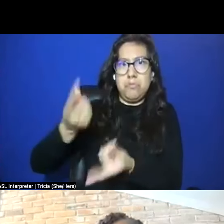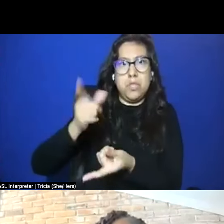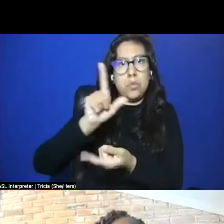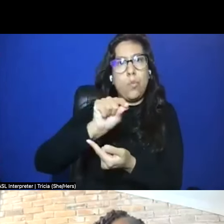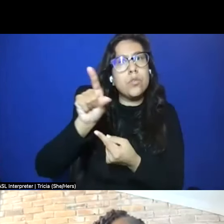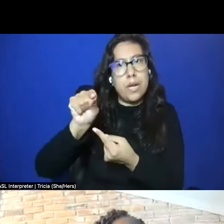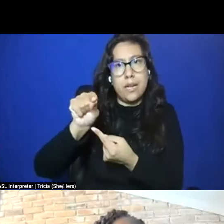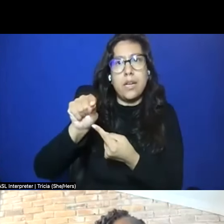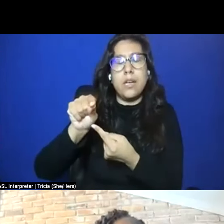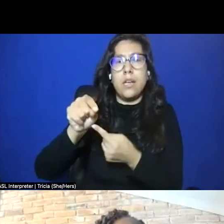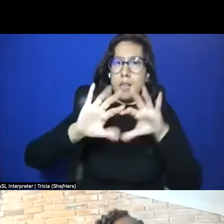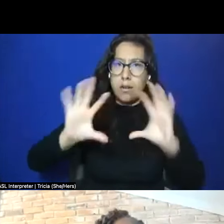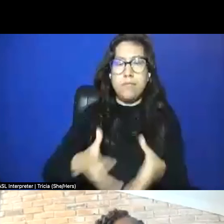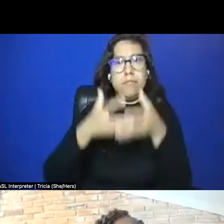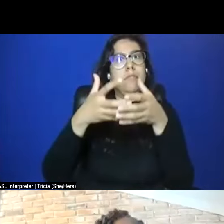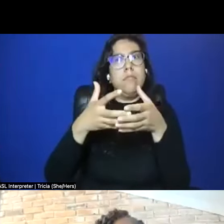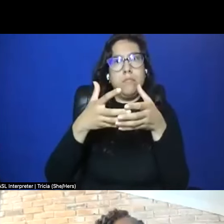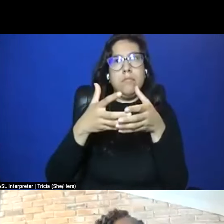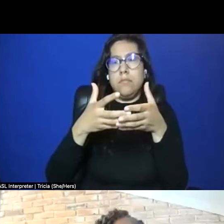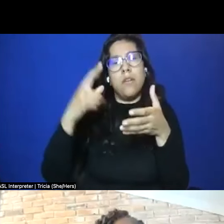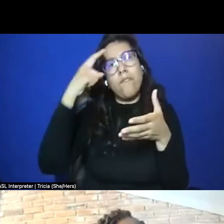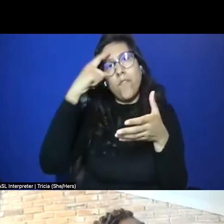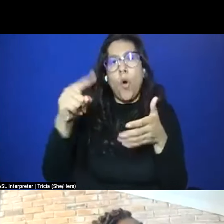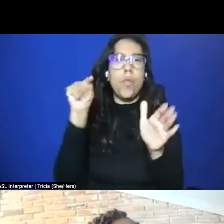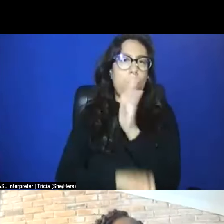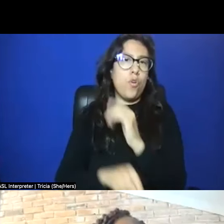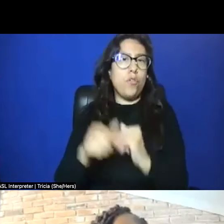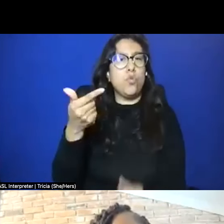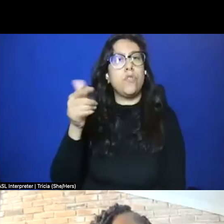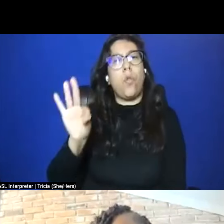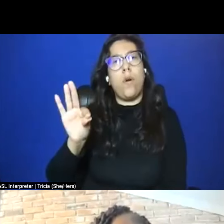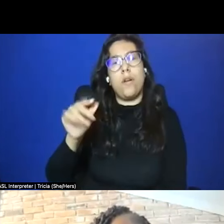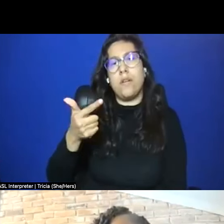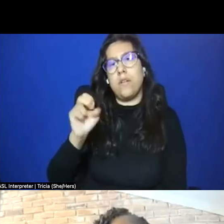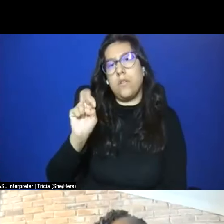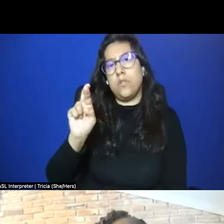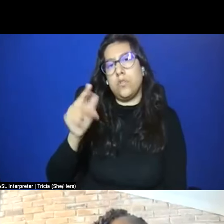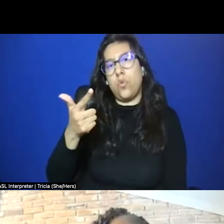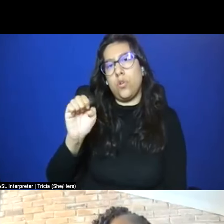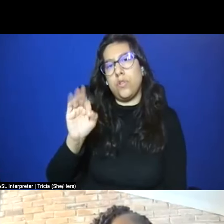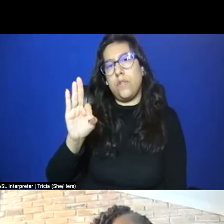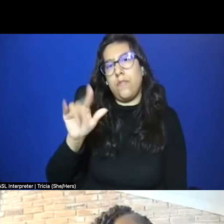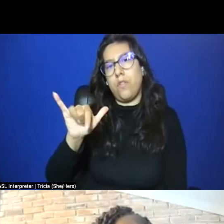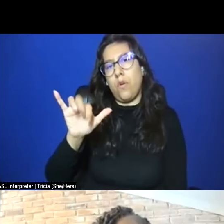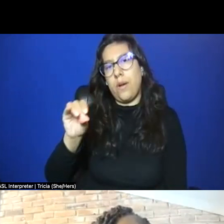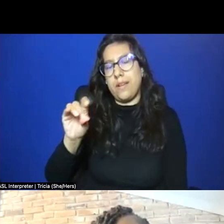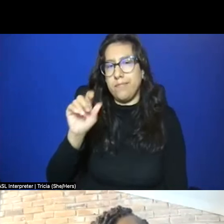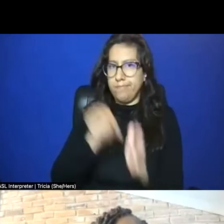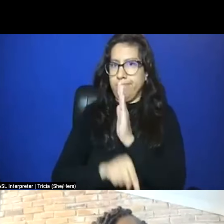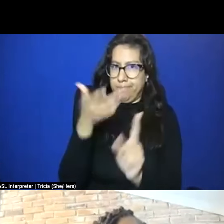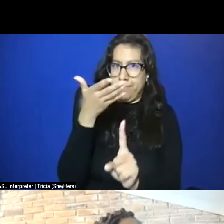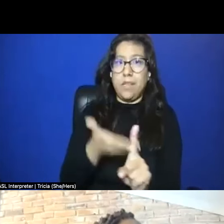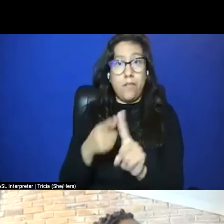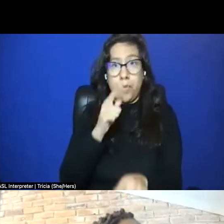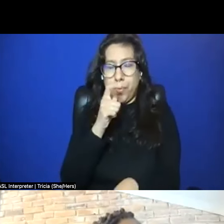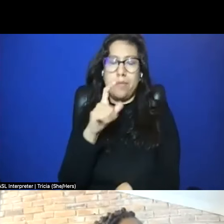the uprising for the murder of George Floyd by the city of Minneapolis and its police department, there has been an